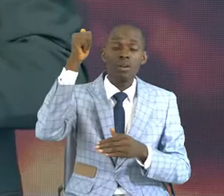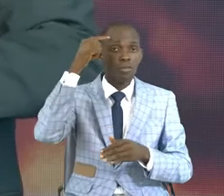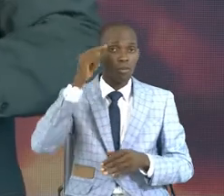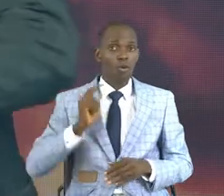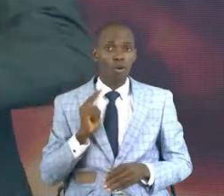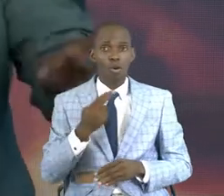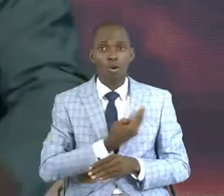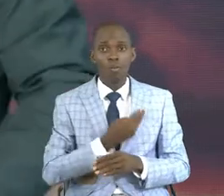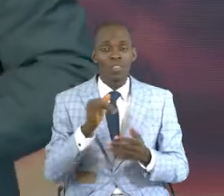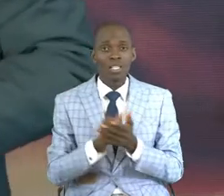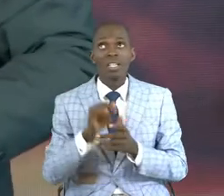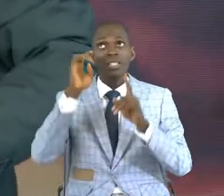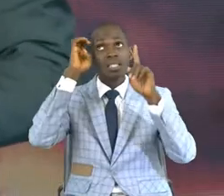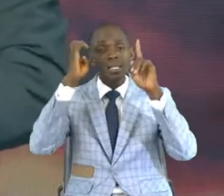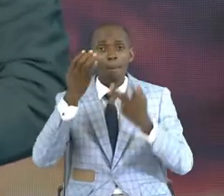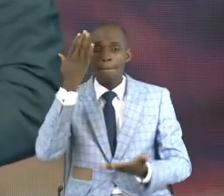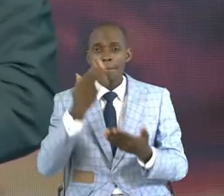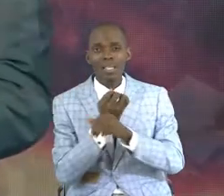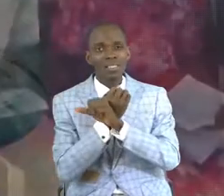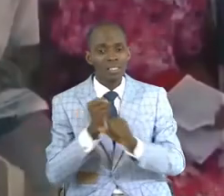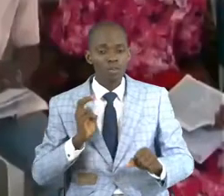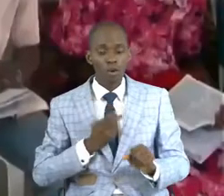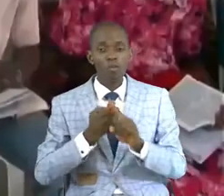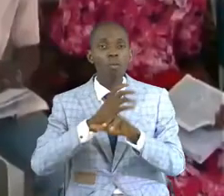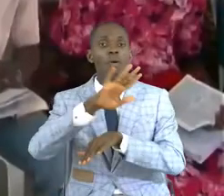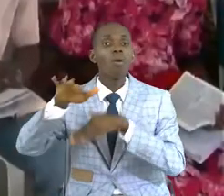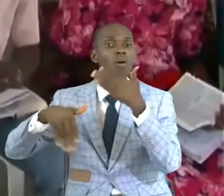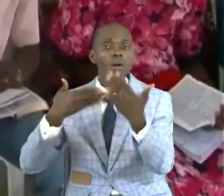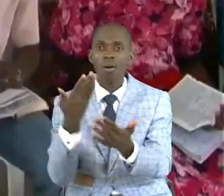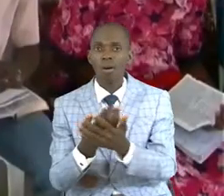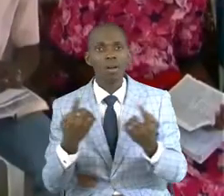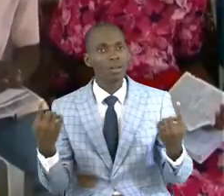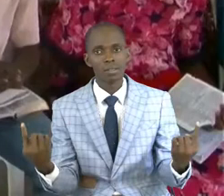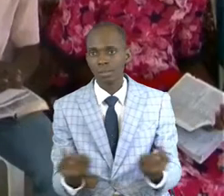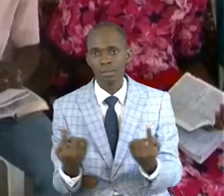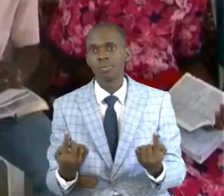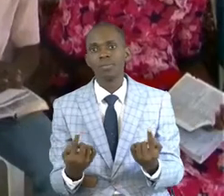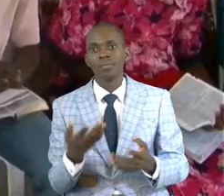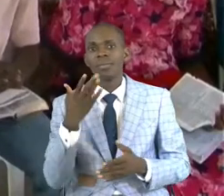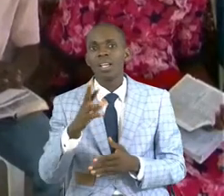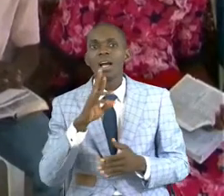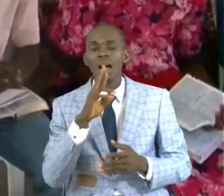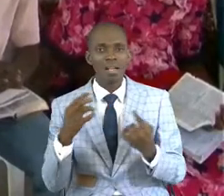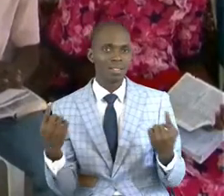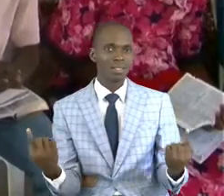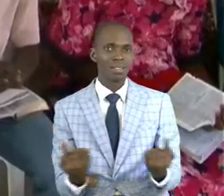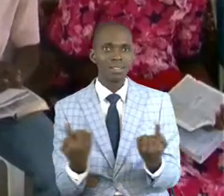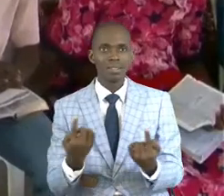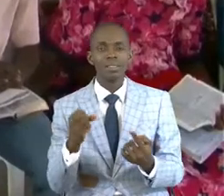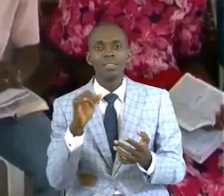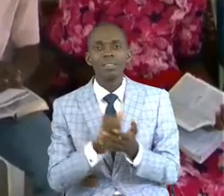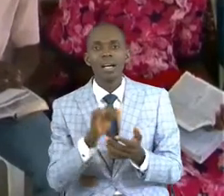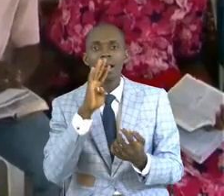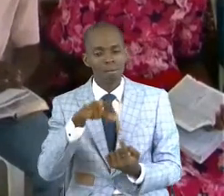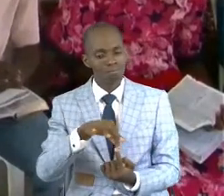redeem us from all iniquity. There are iniquities peculiar